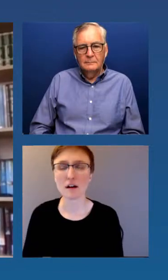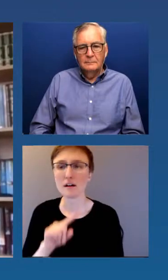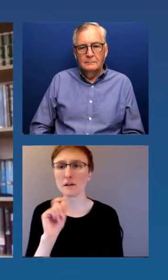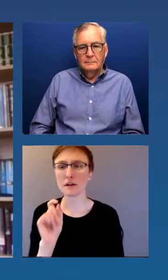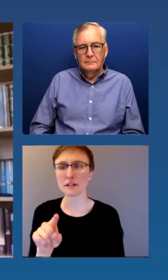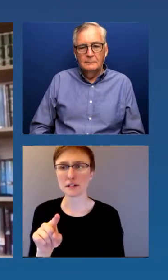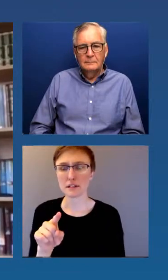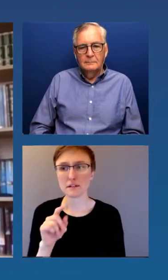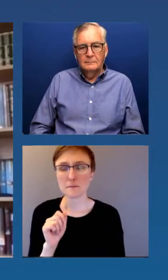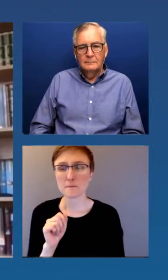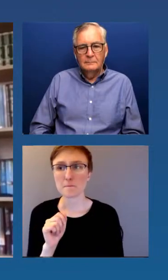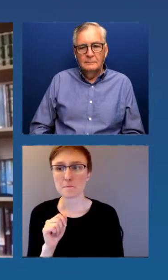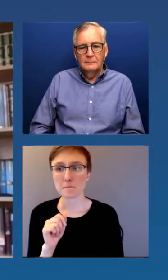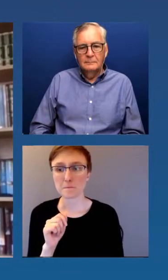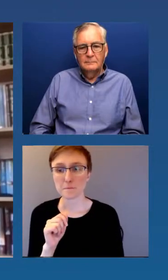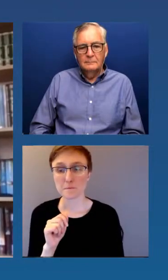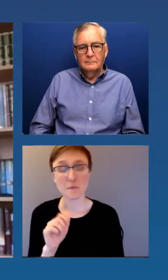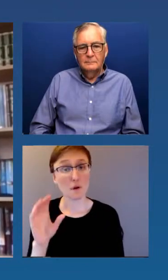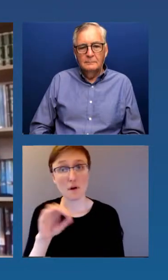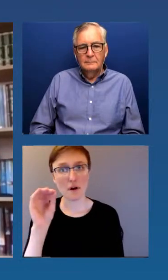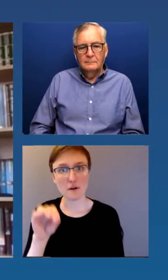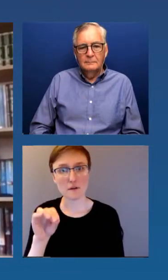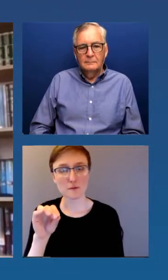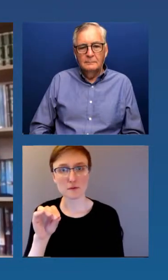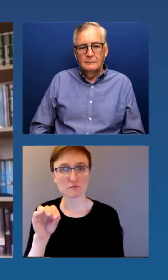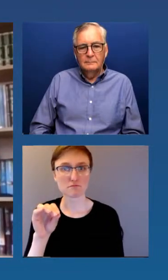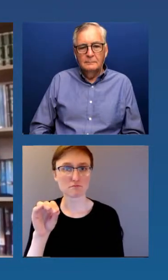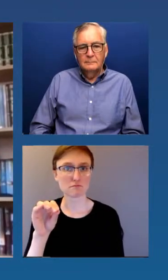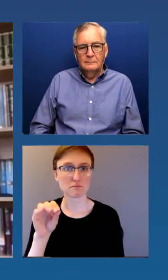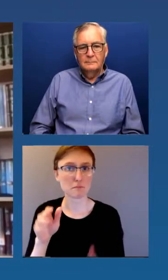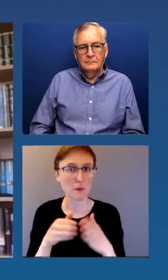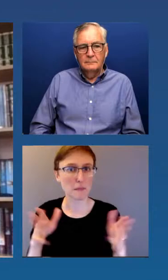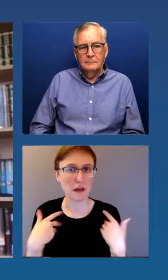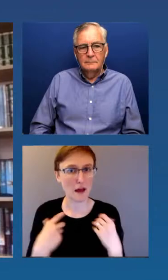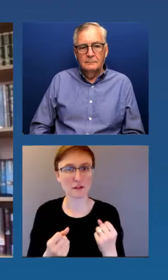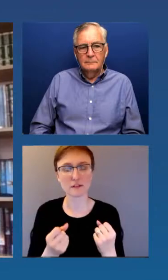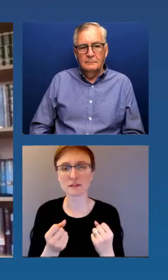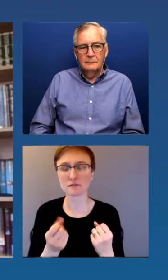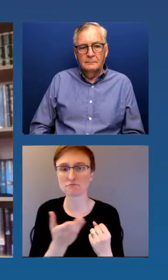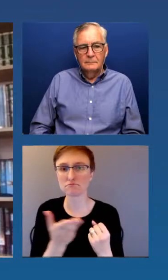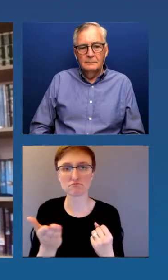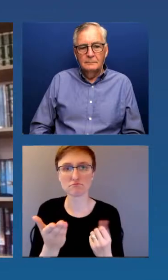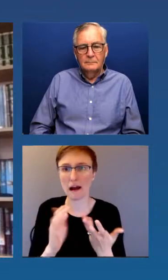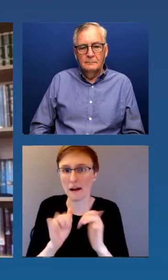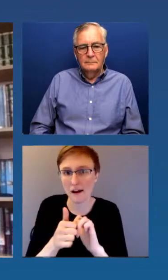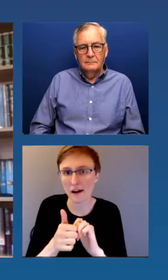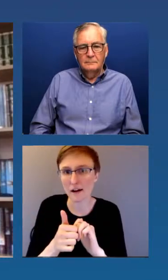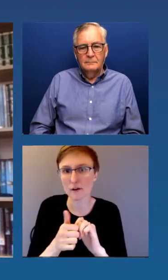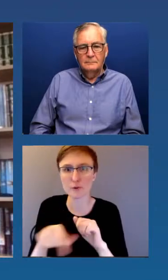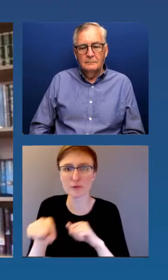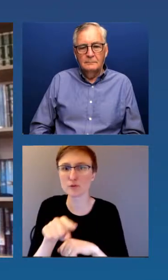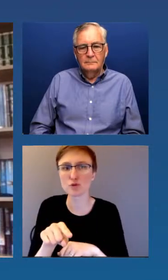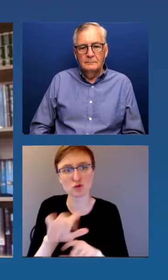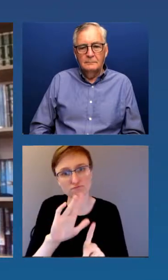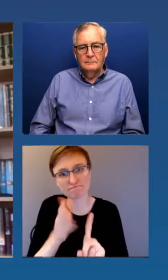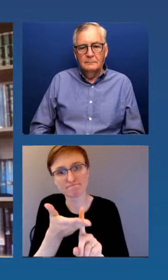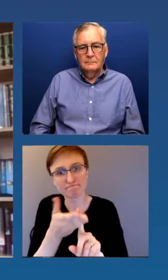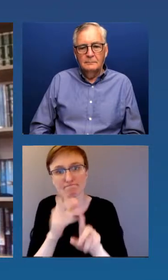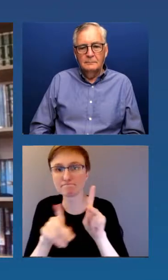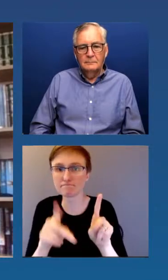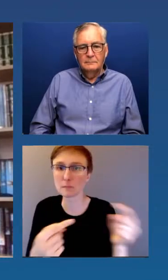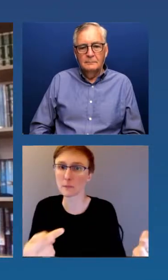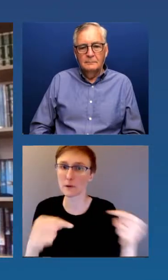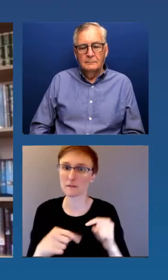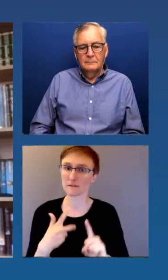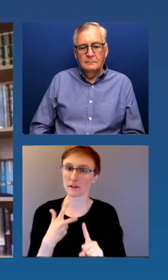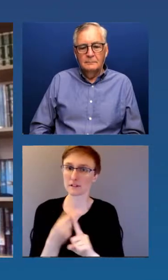things that that Ottawa Public Health has done that has helped encourage people to come out and get vaccinated, or